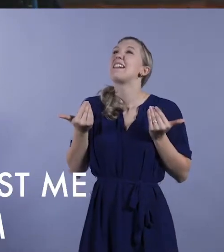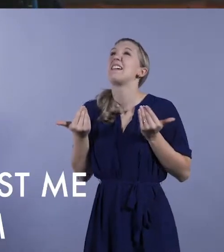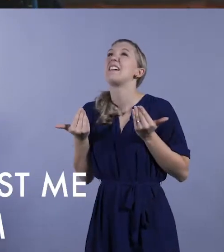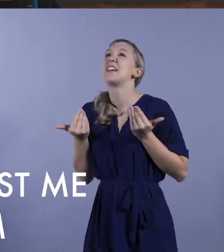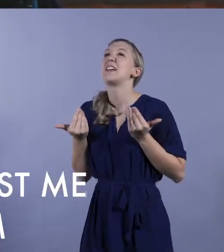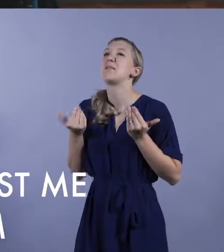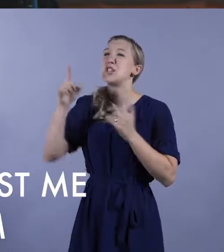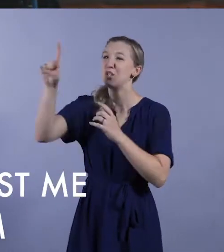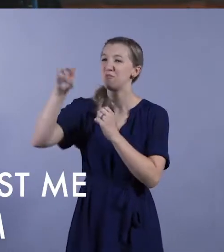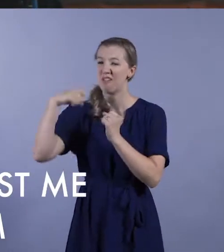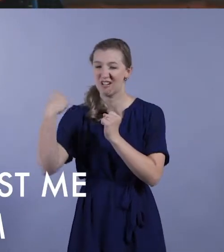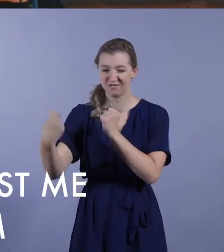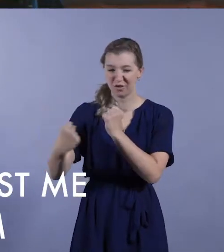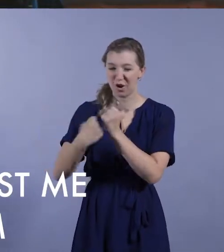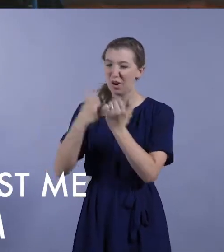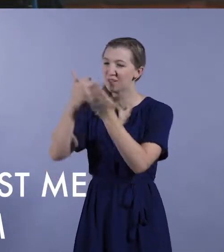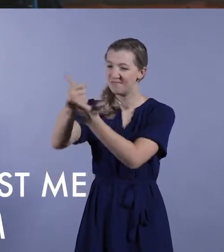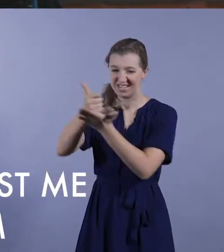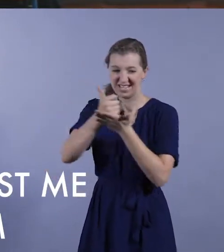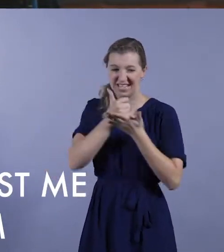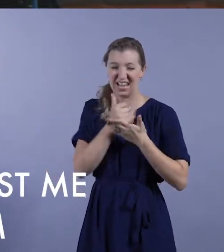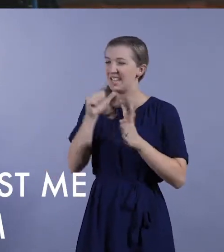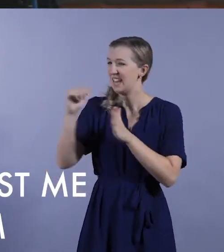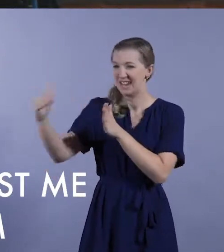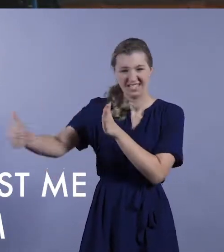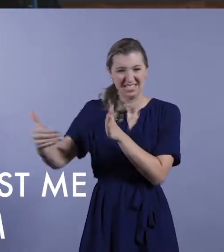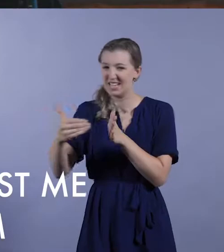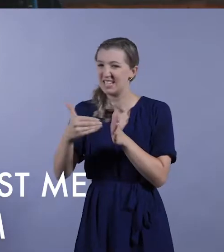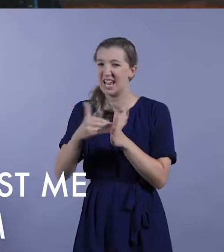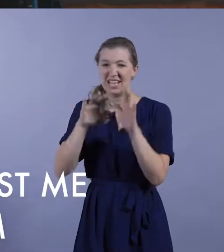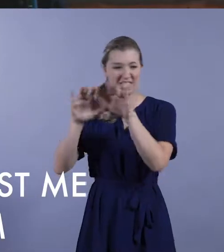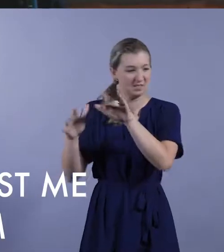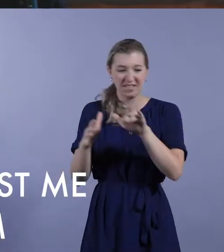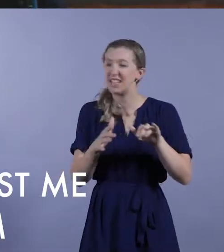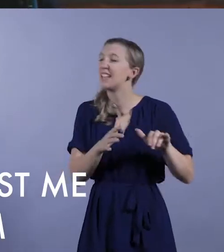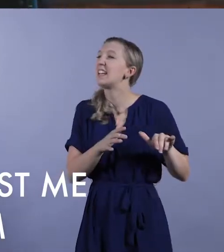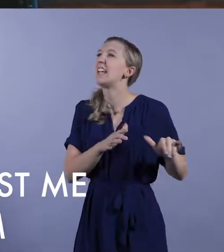am. You are for me.